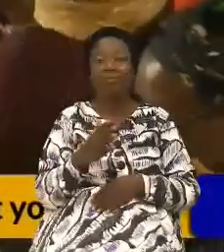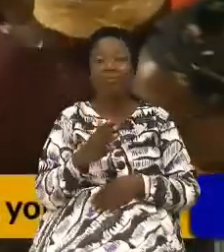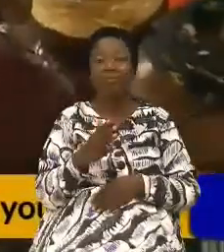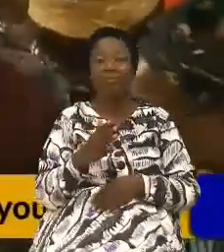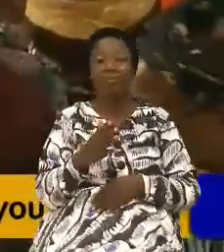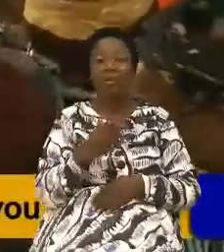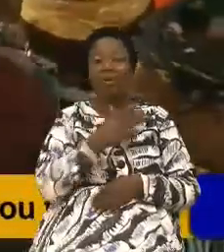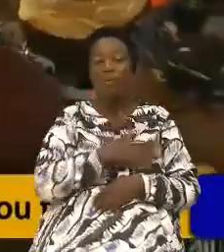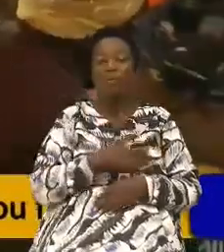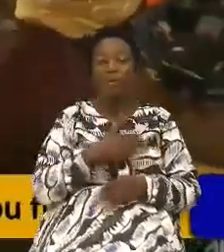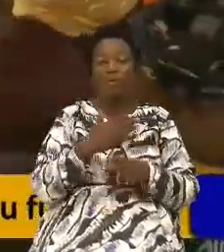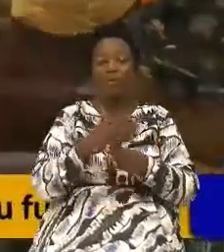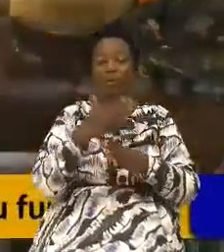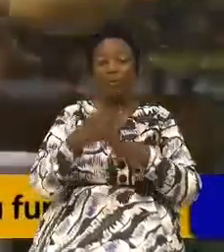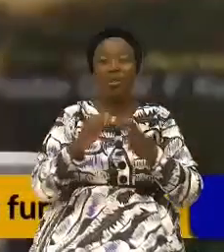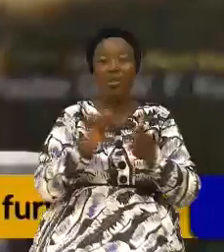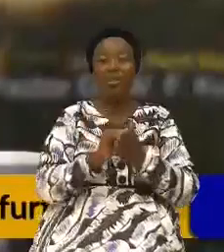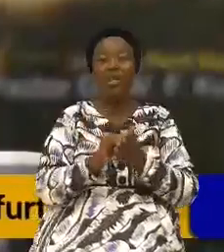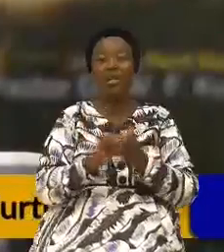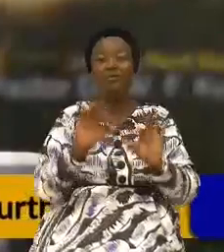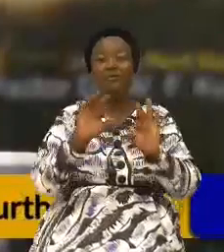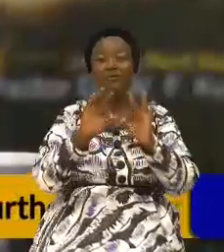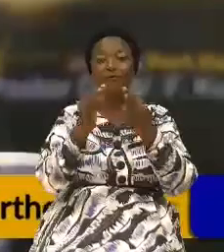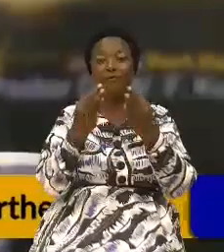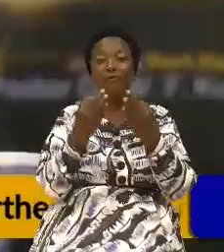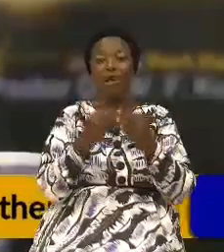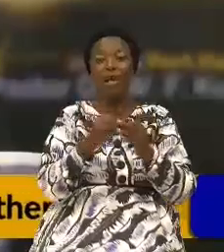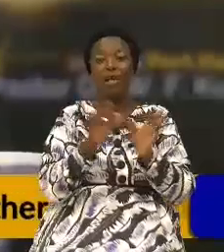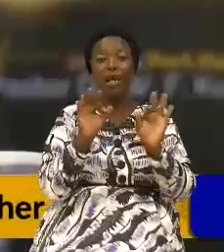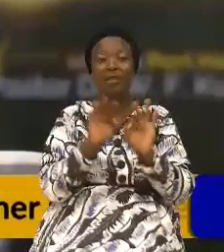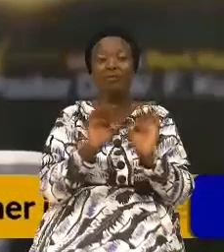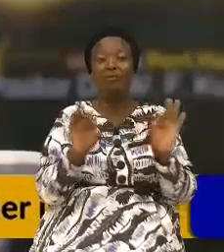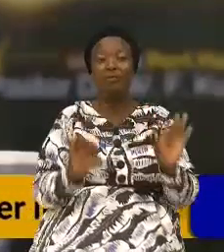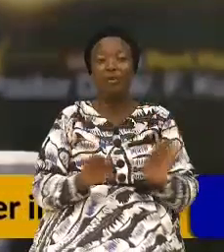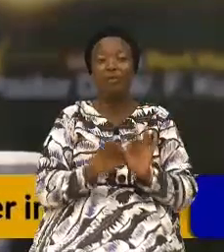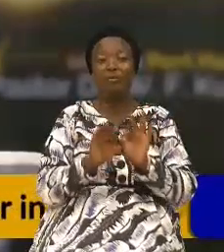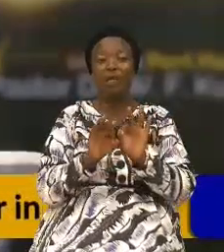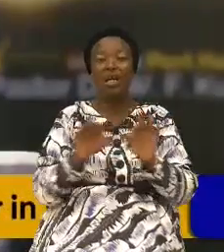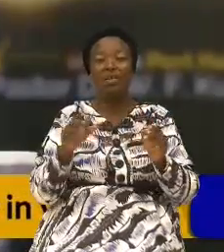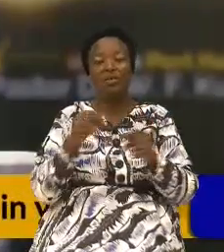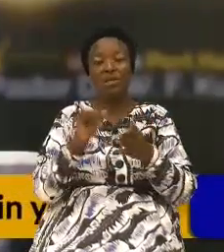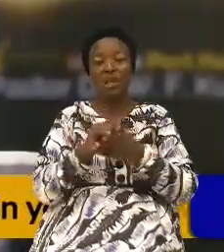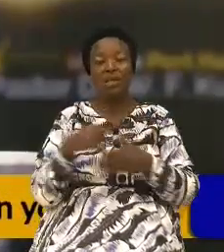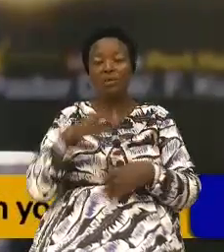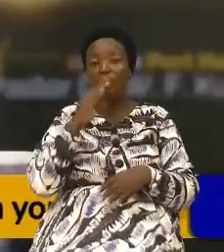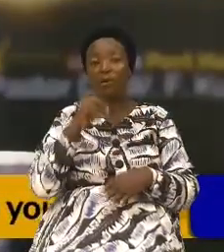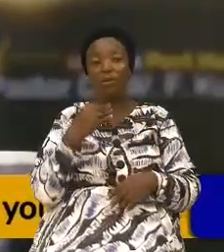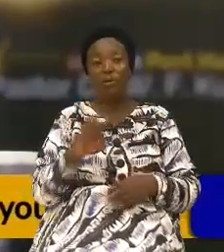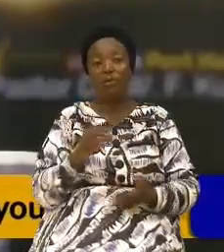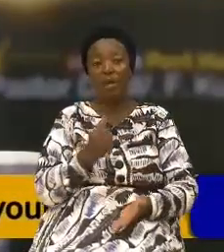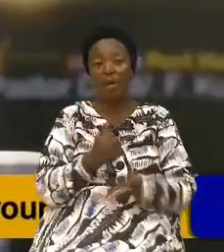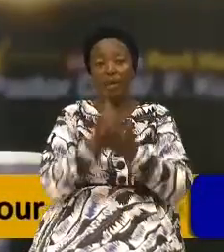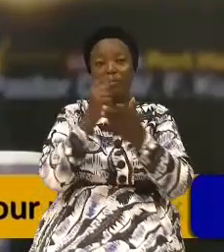Complete the slip so that we'll be of more help to you by the grace of God.